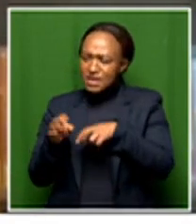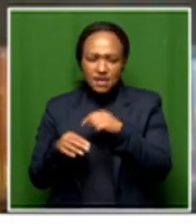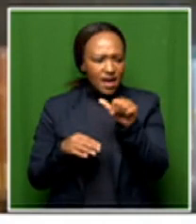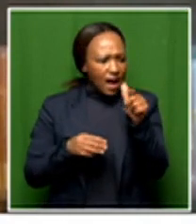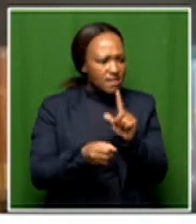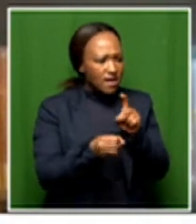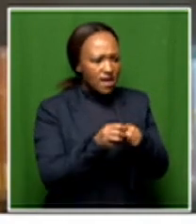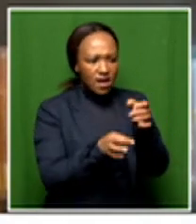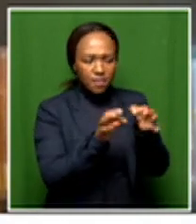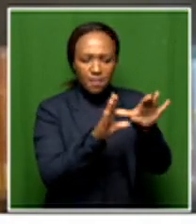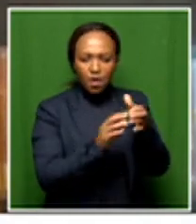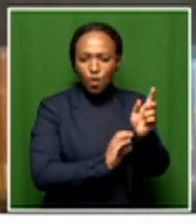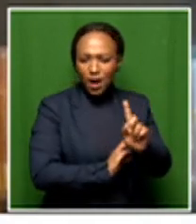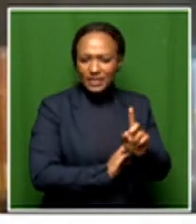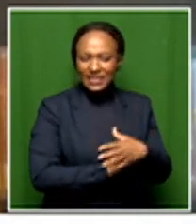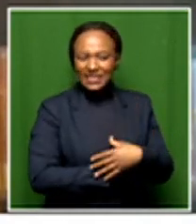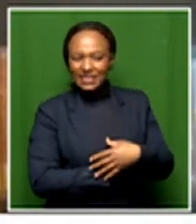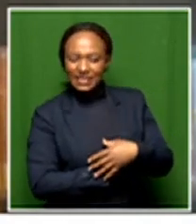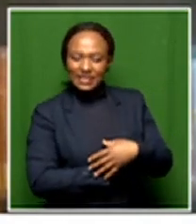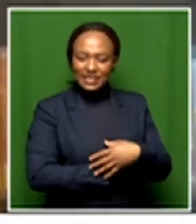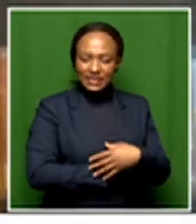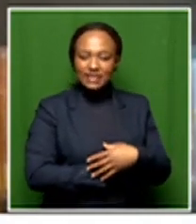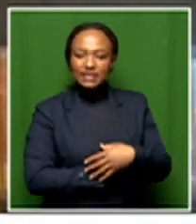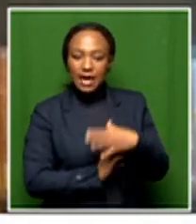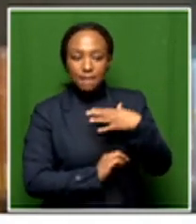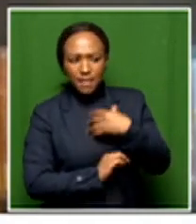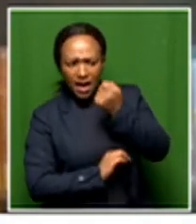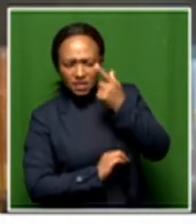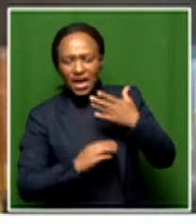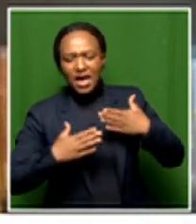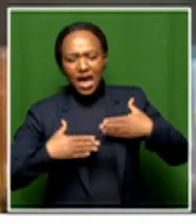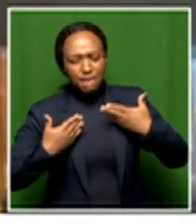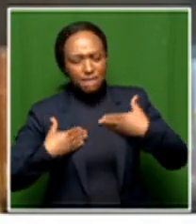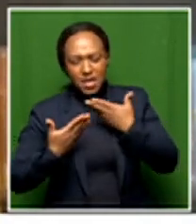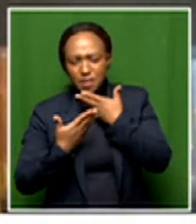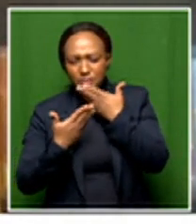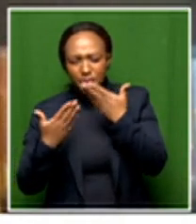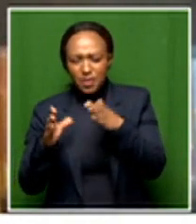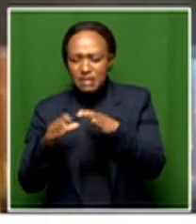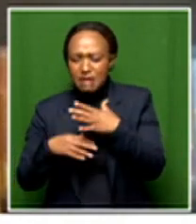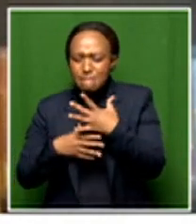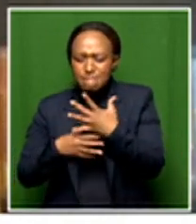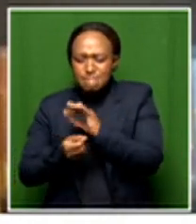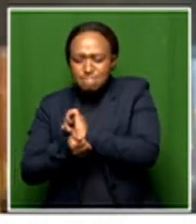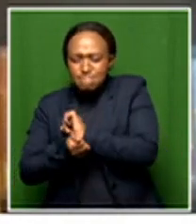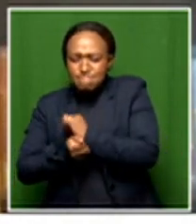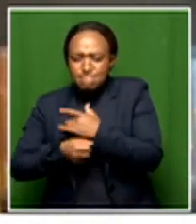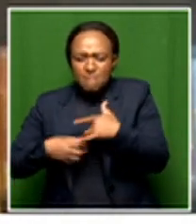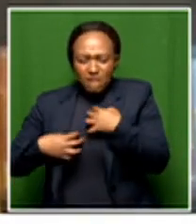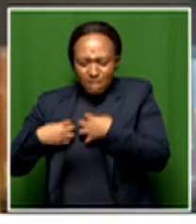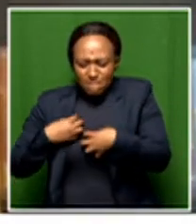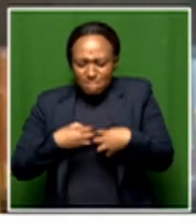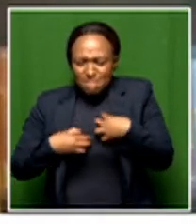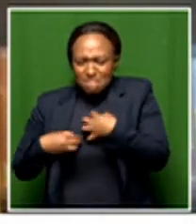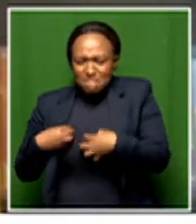DA. So my sense is that they are extremely unhappy. Their souls are haunted, but they actually have nowhere to go.